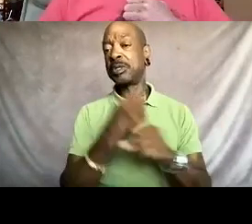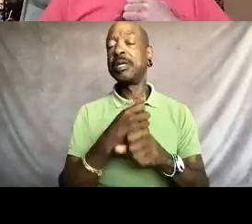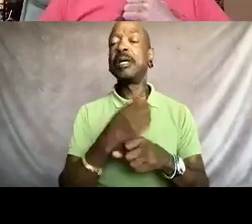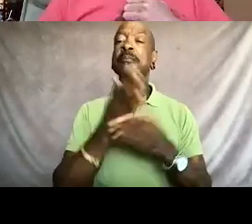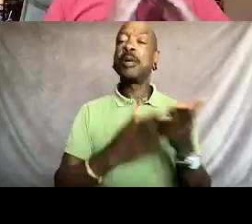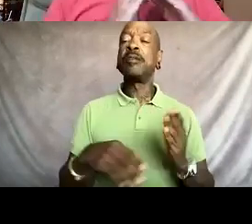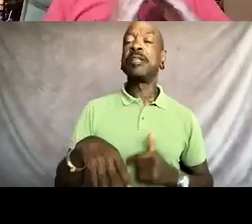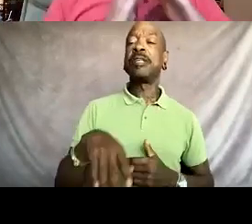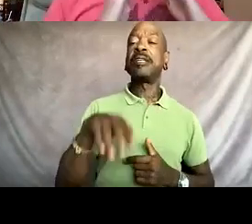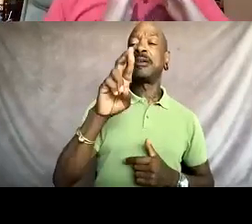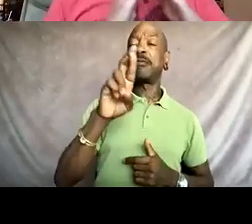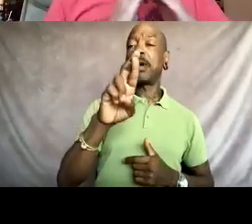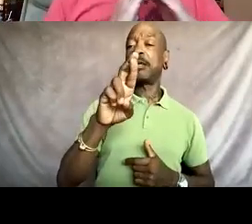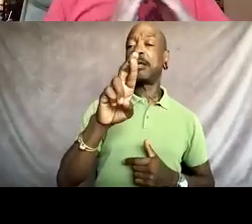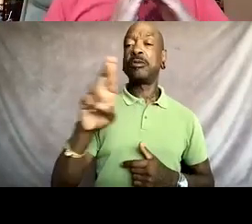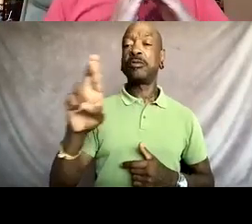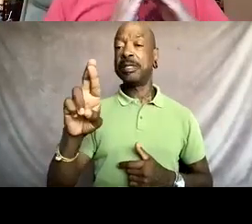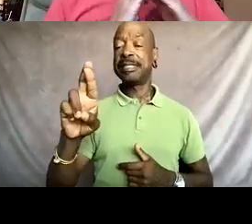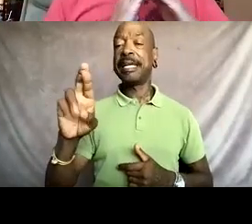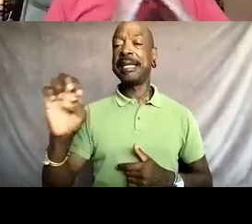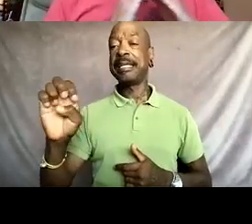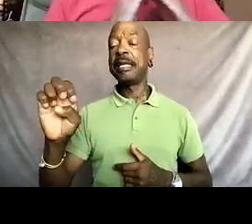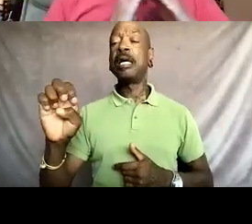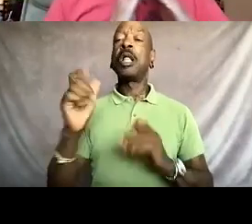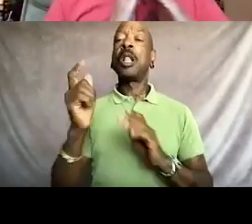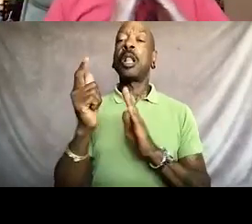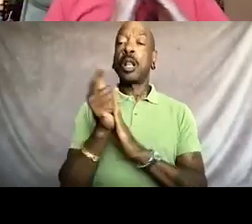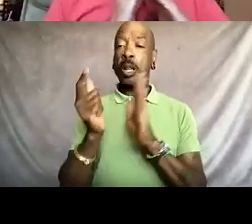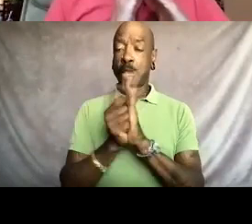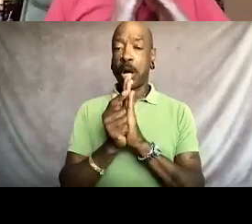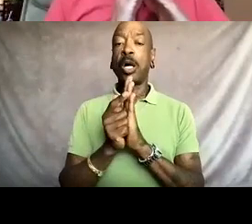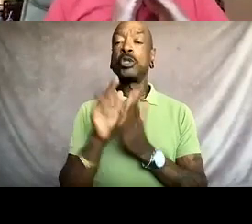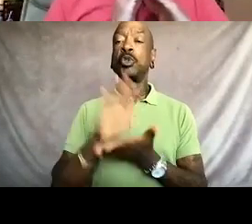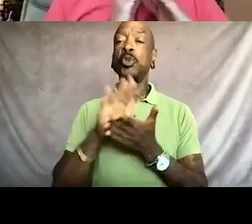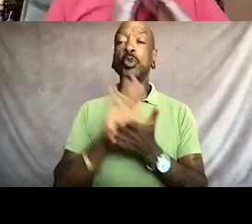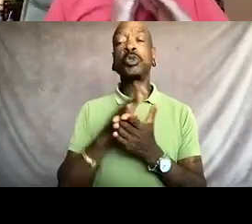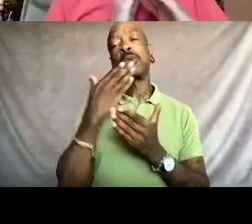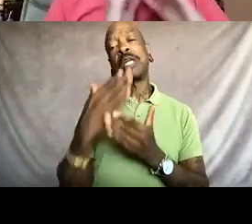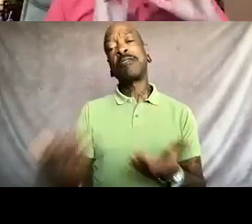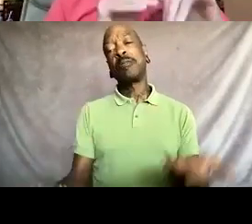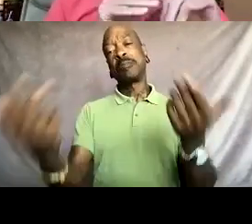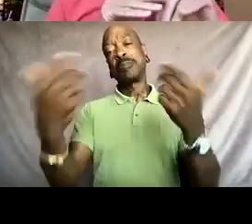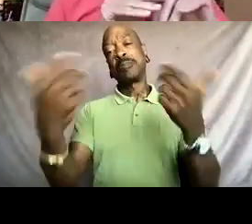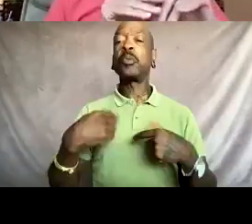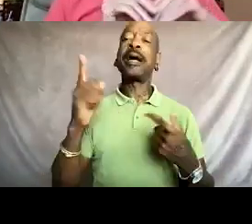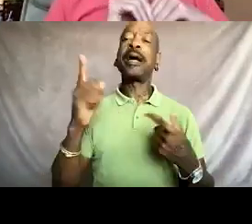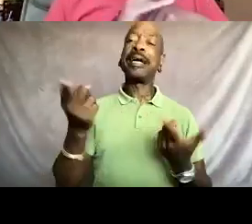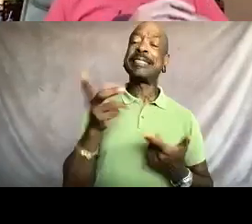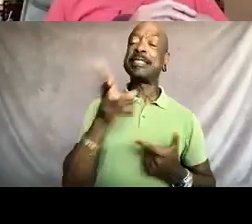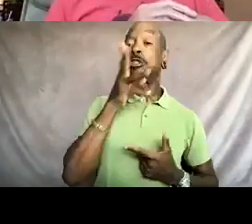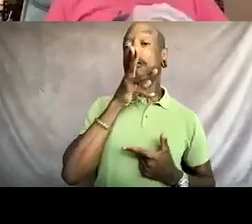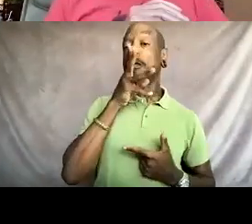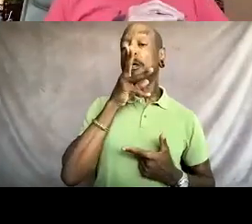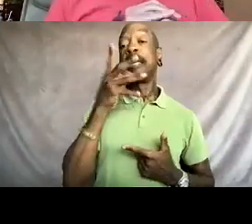School. And thank you for being part of a workshop where I just talk and talk and talk. But now I'm going to stop doing that and